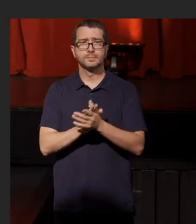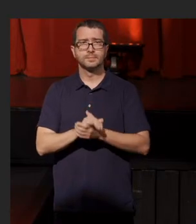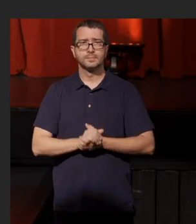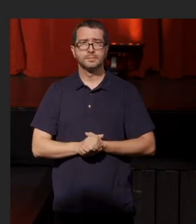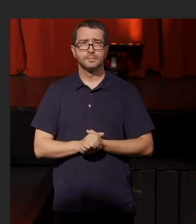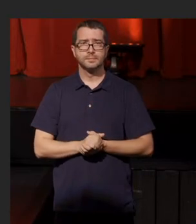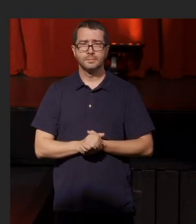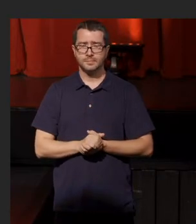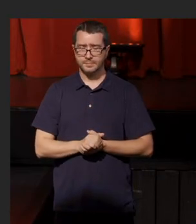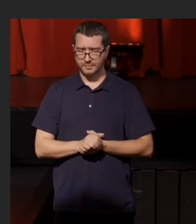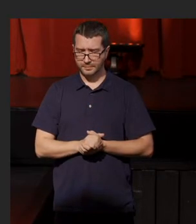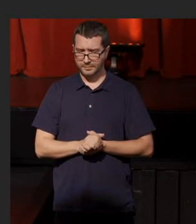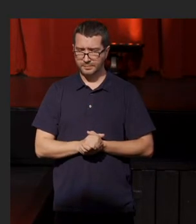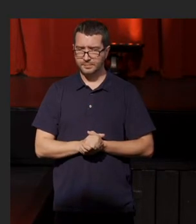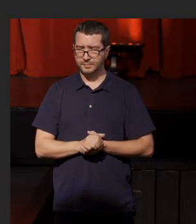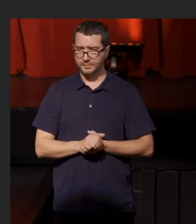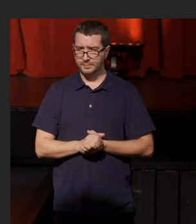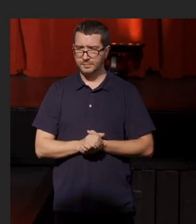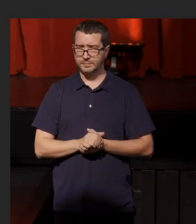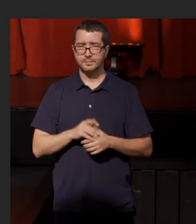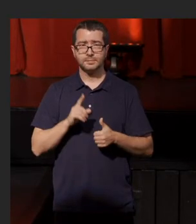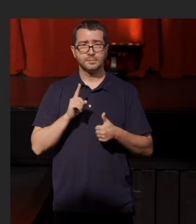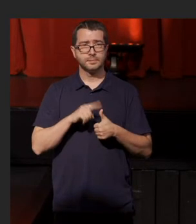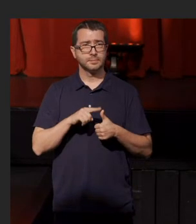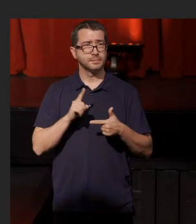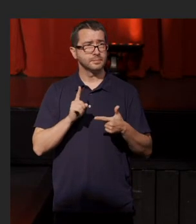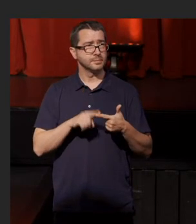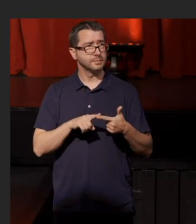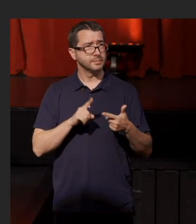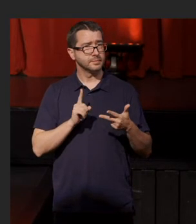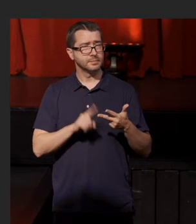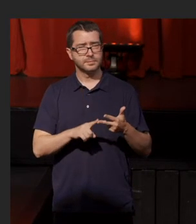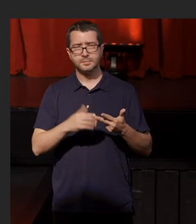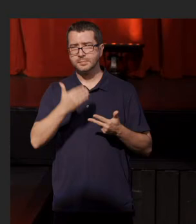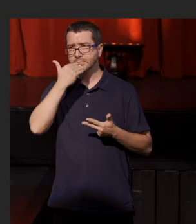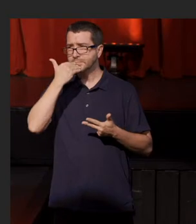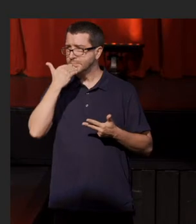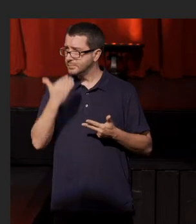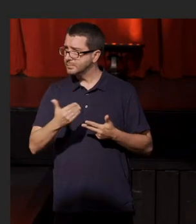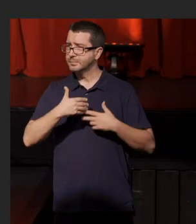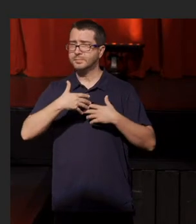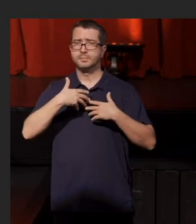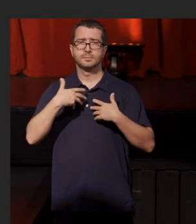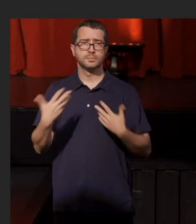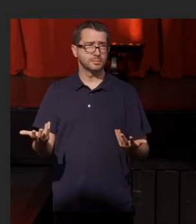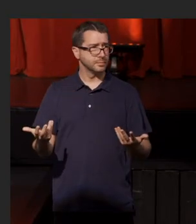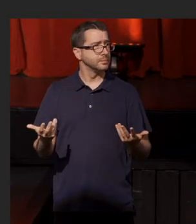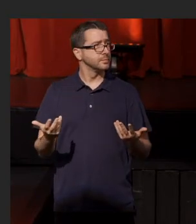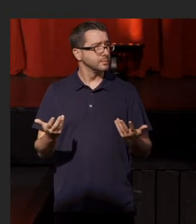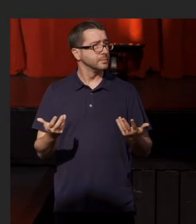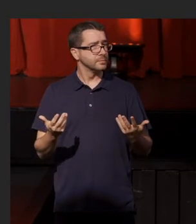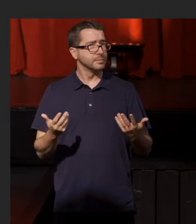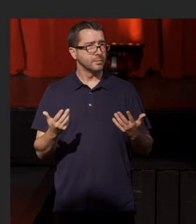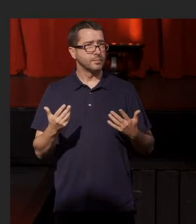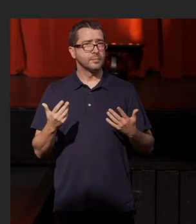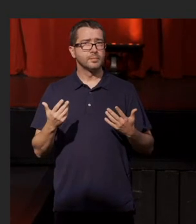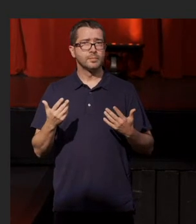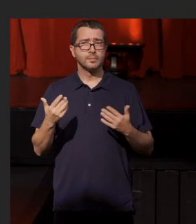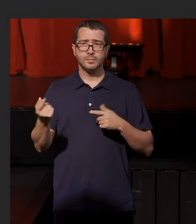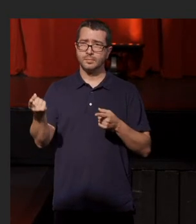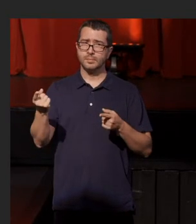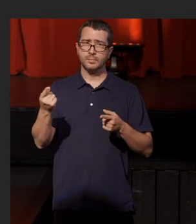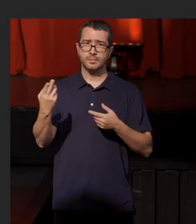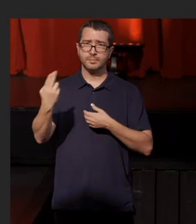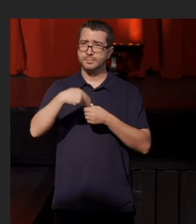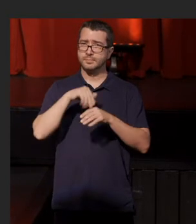First of all, Kathleen Hall-Jamieson, professor, thank you so much for being with us this evening. And we do